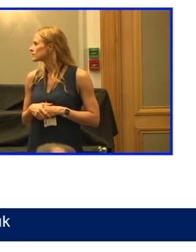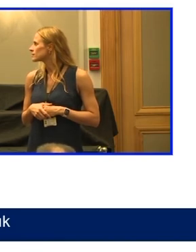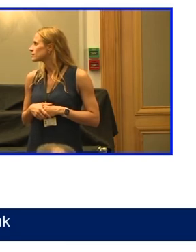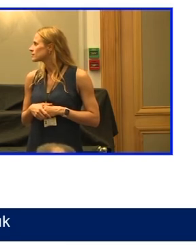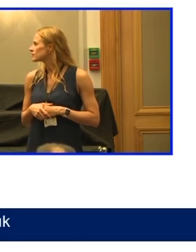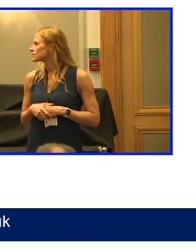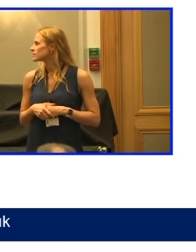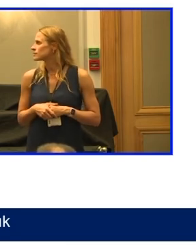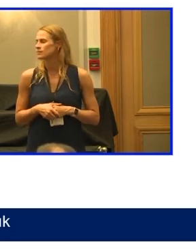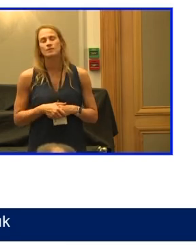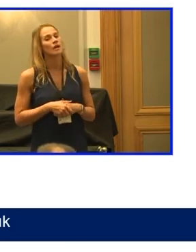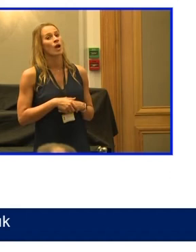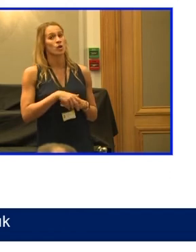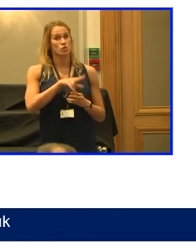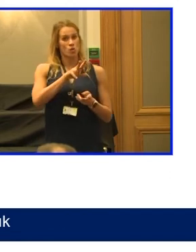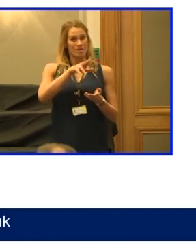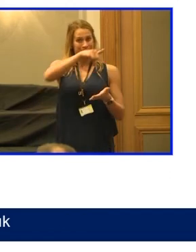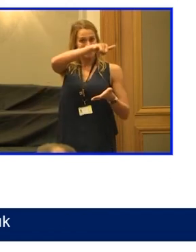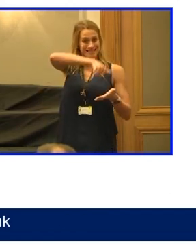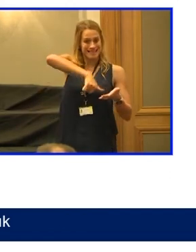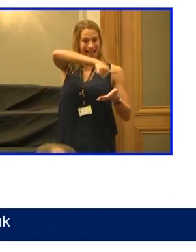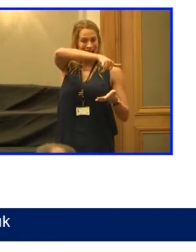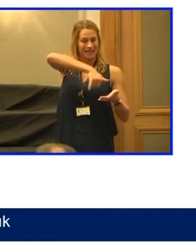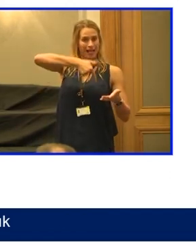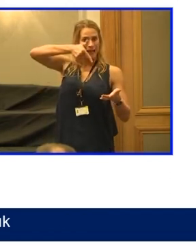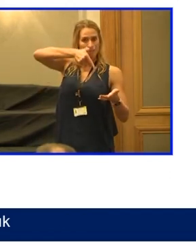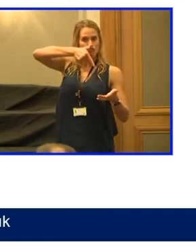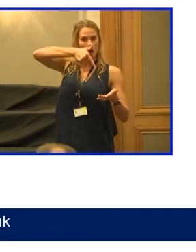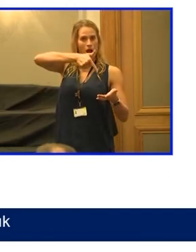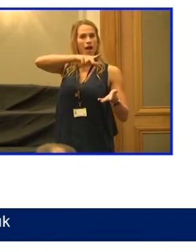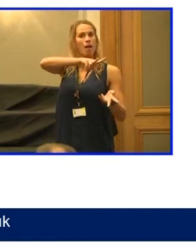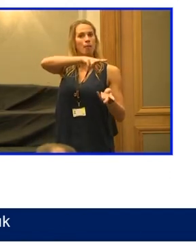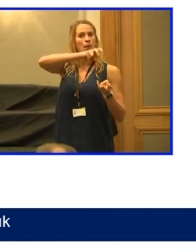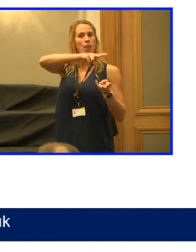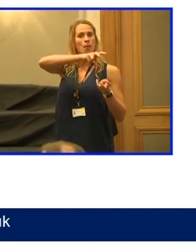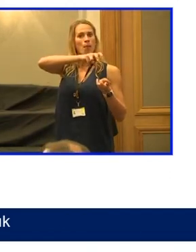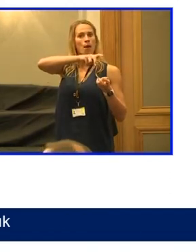Road, Buckingham, MK 89TD. You're welcome, Tina.